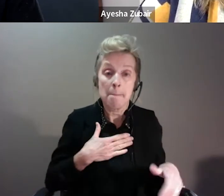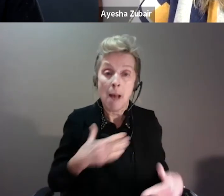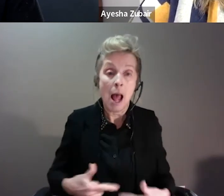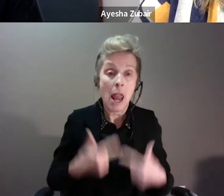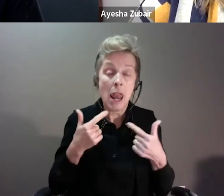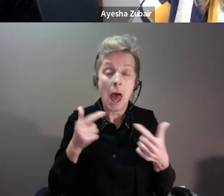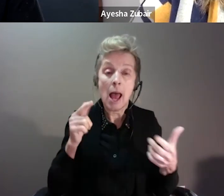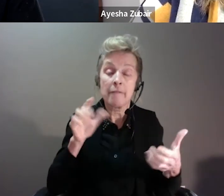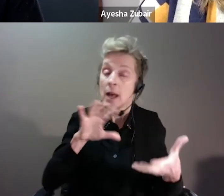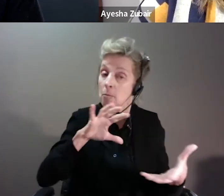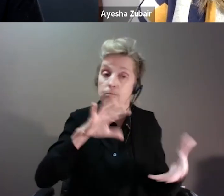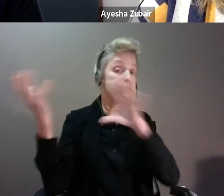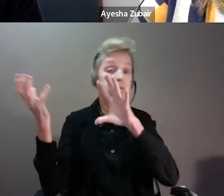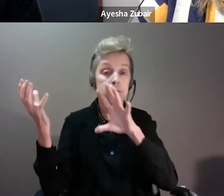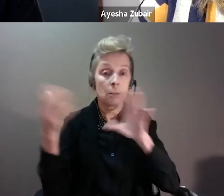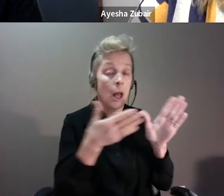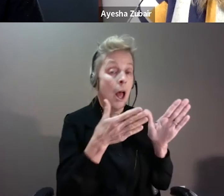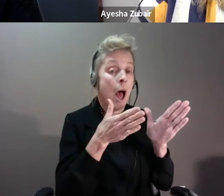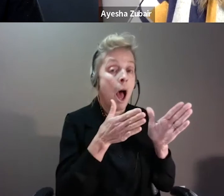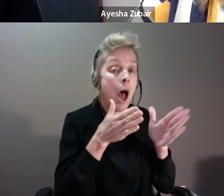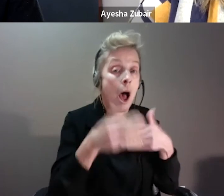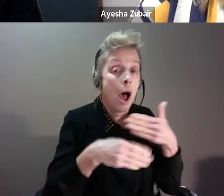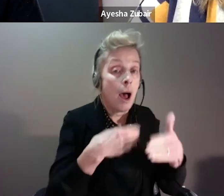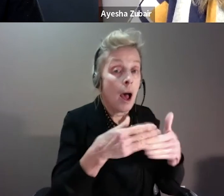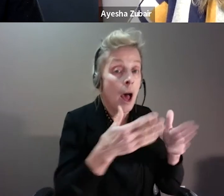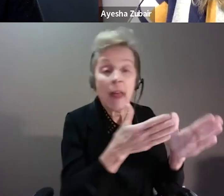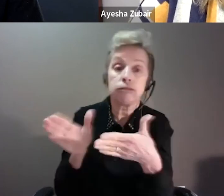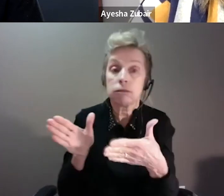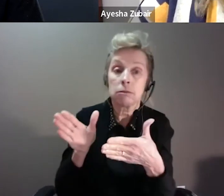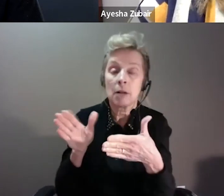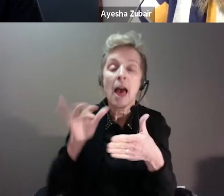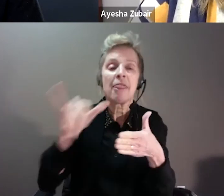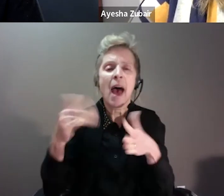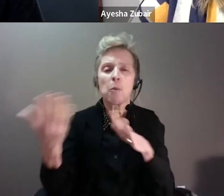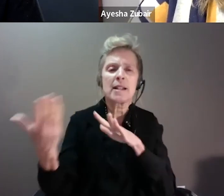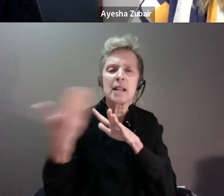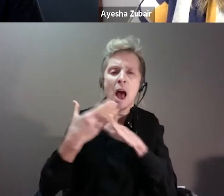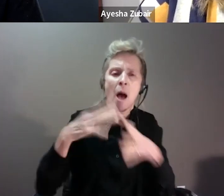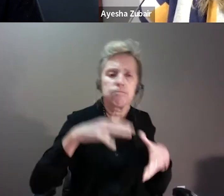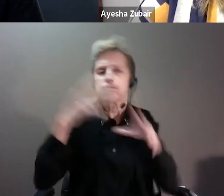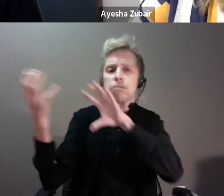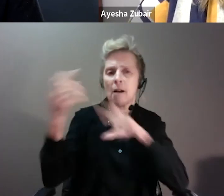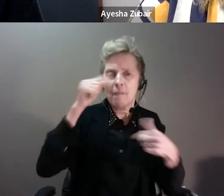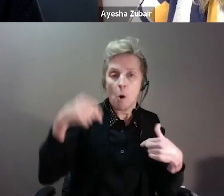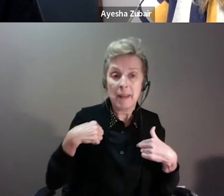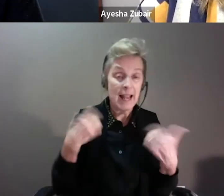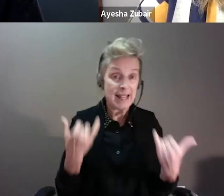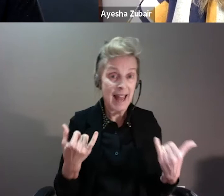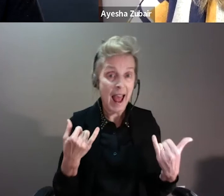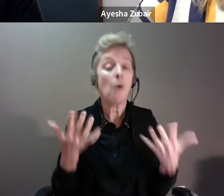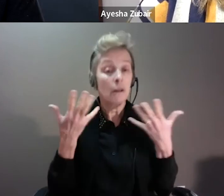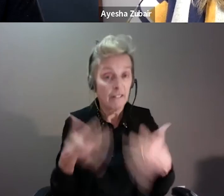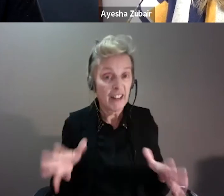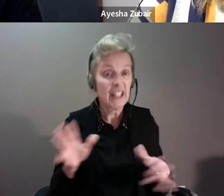completely it took my life in a very different direction. That was a disruption for me. I've done it. I'm used to it. And so I think